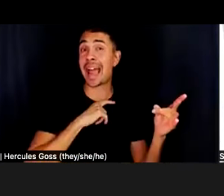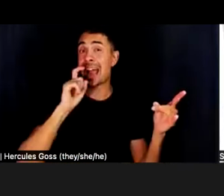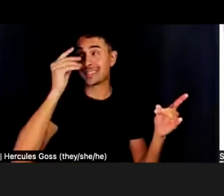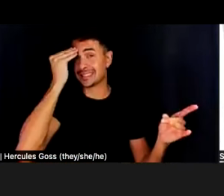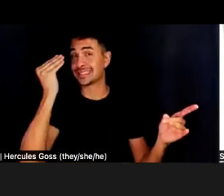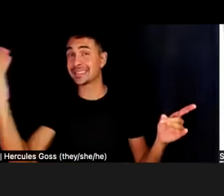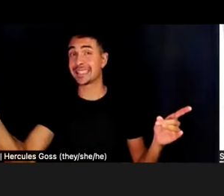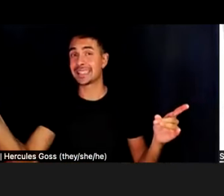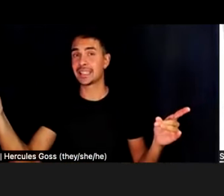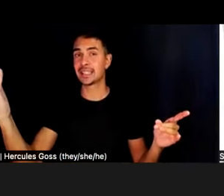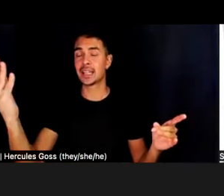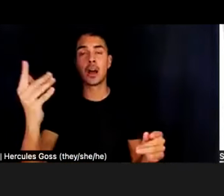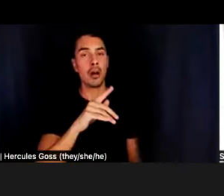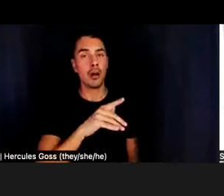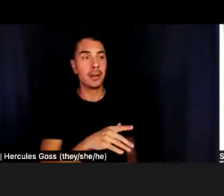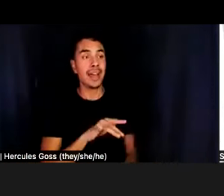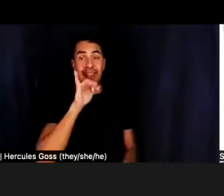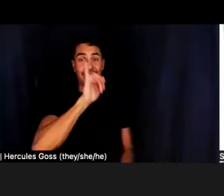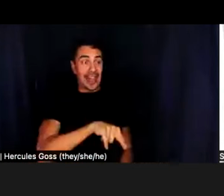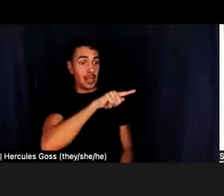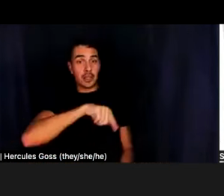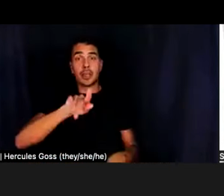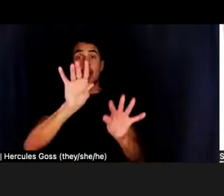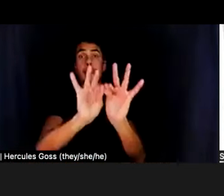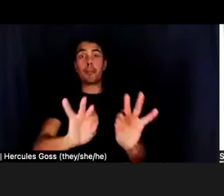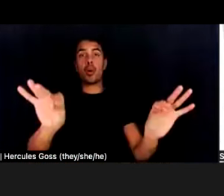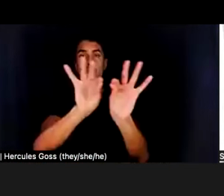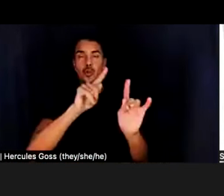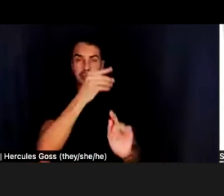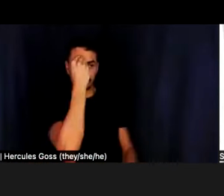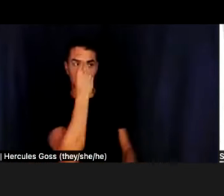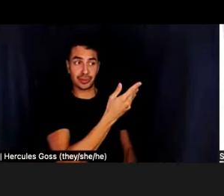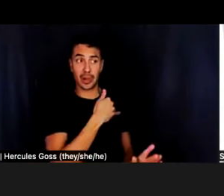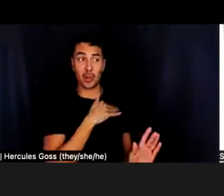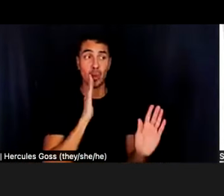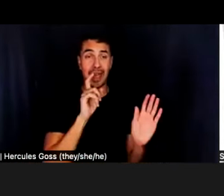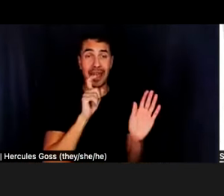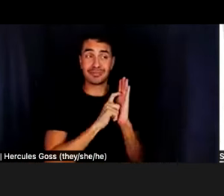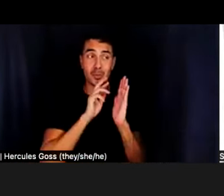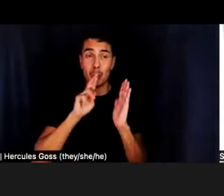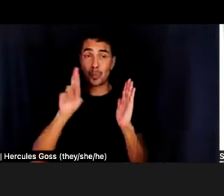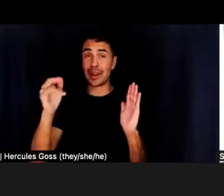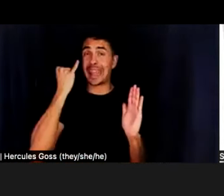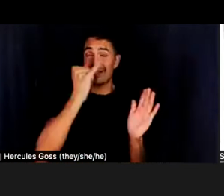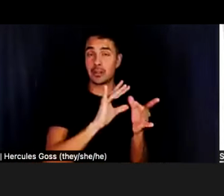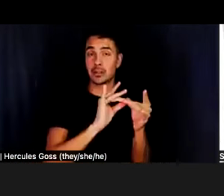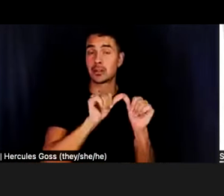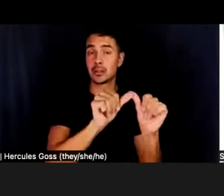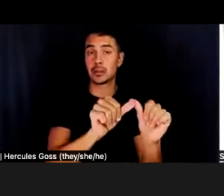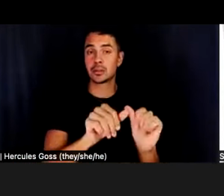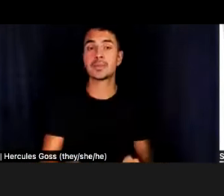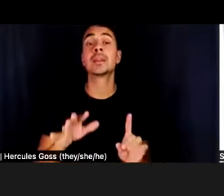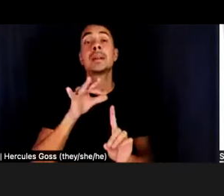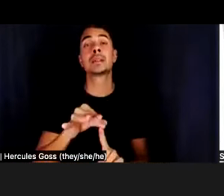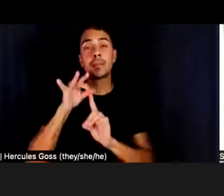that. I think that is important. I also, whenever I could and was making reports, like especially in a